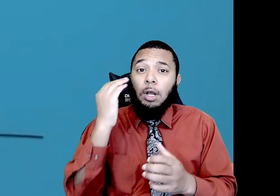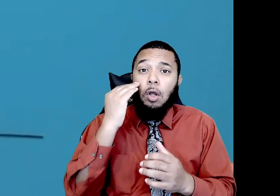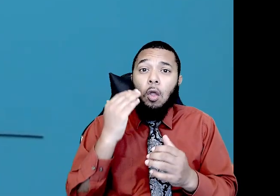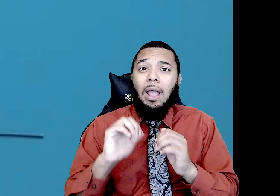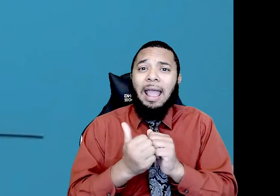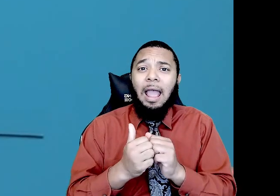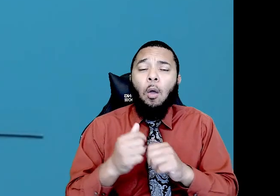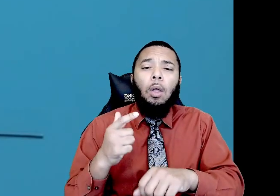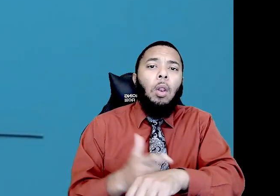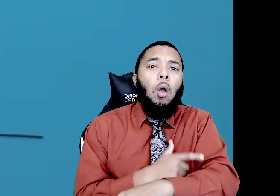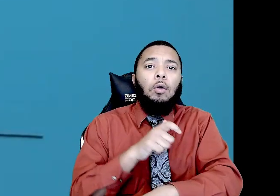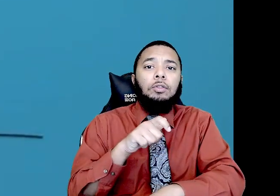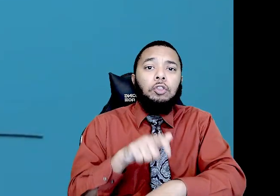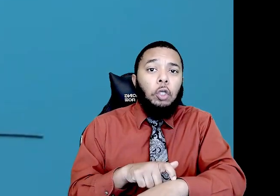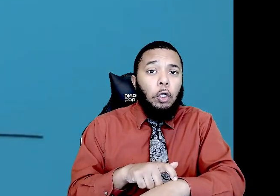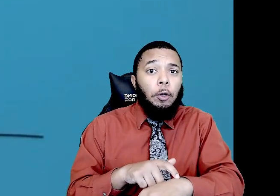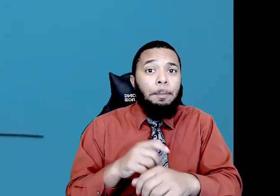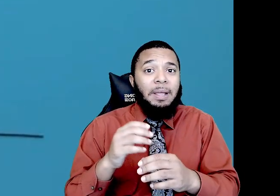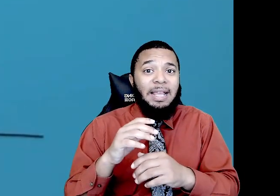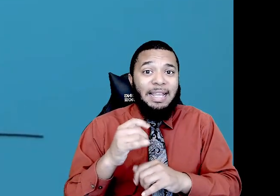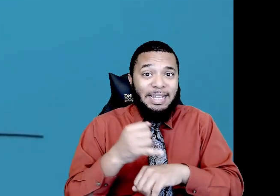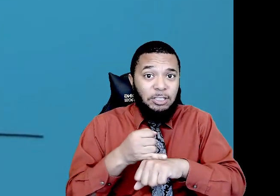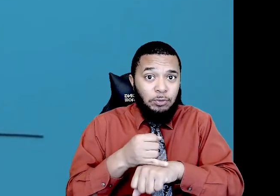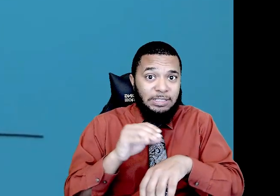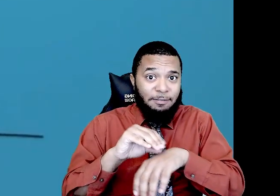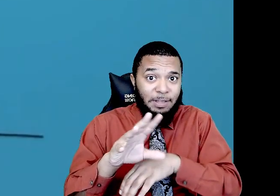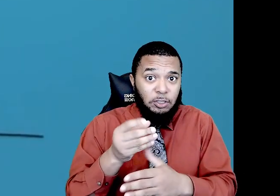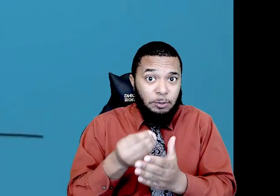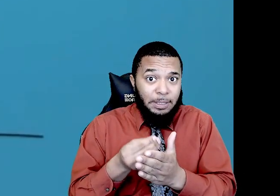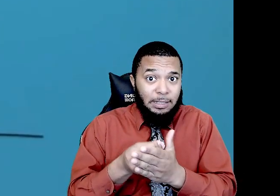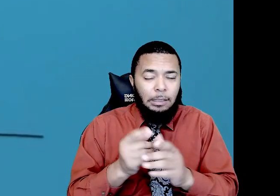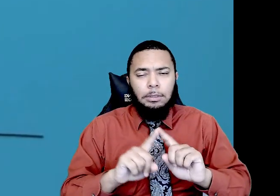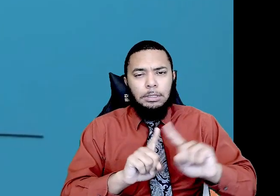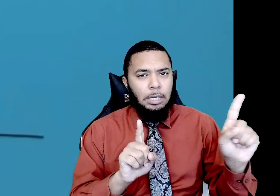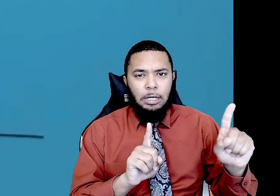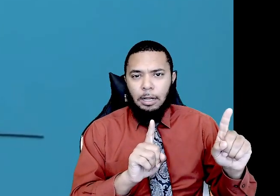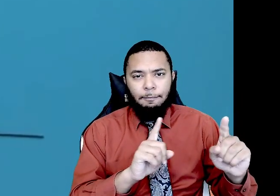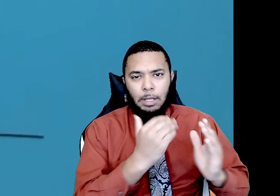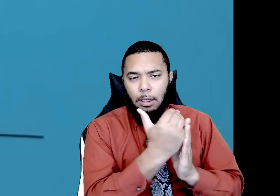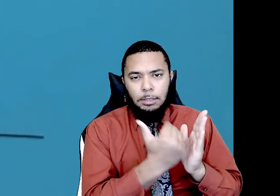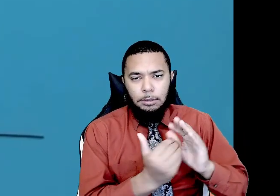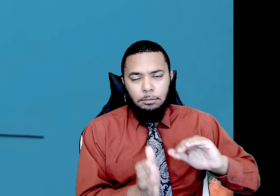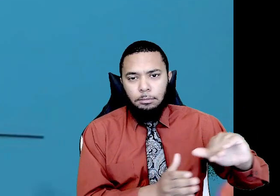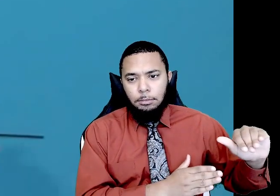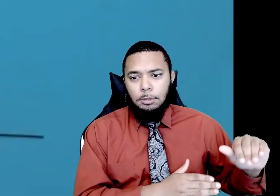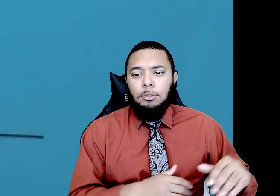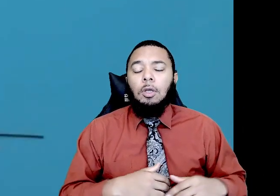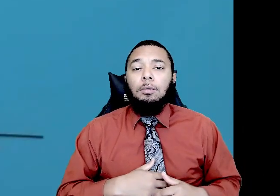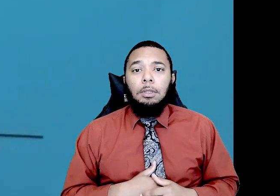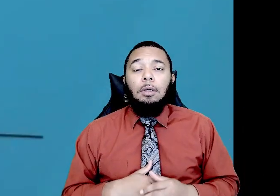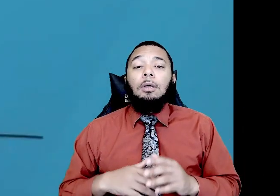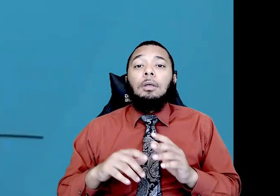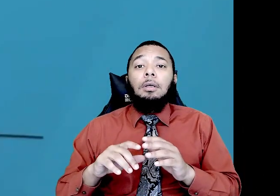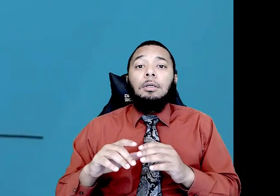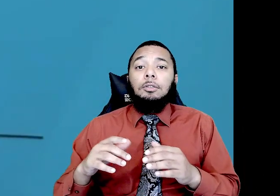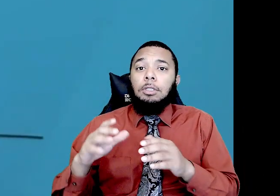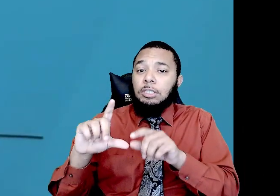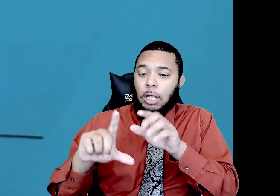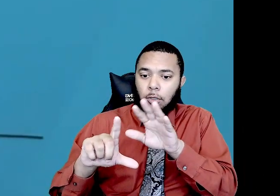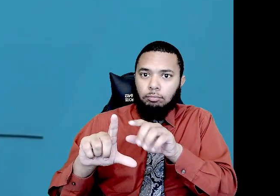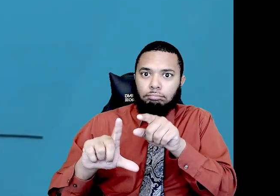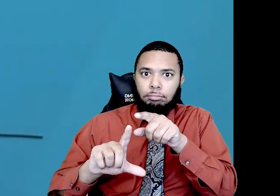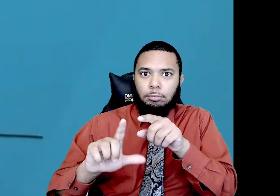money. So here we have a savings account in dollars, and we have our $1,000 at the beginning of the year.